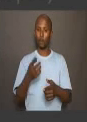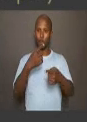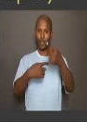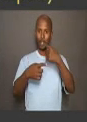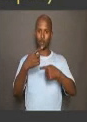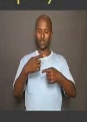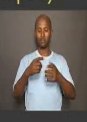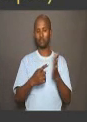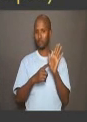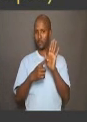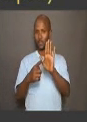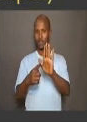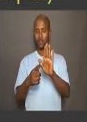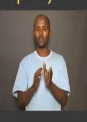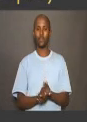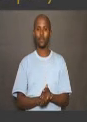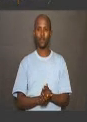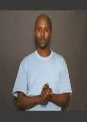becomes this,